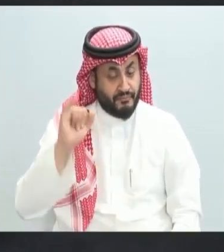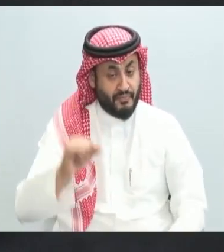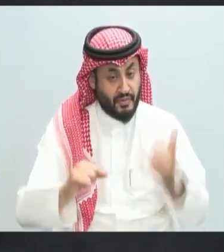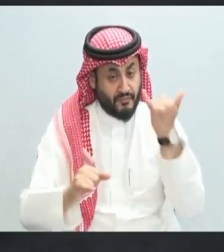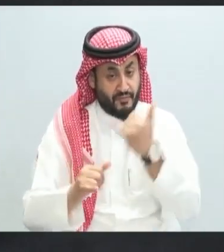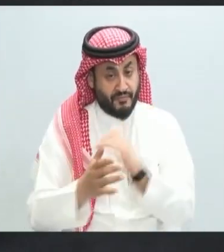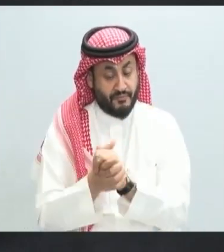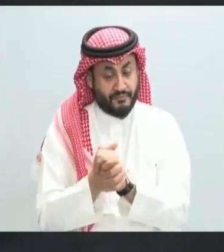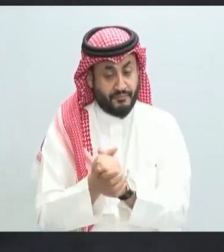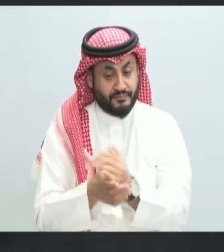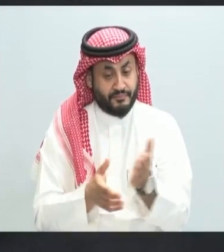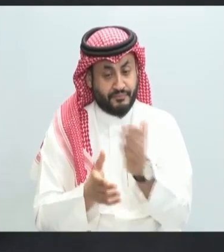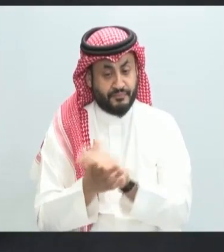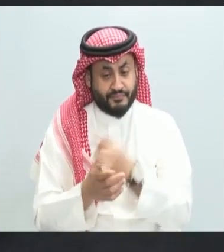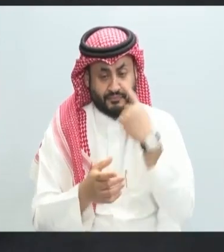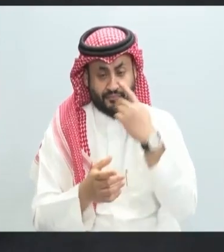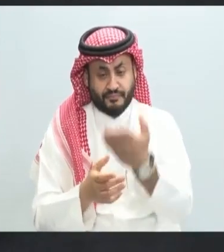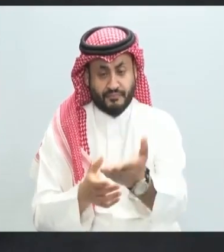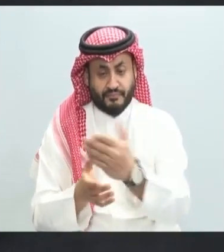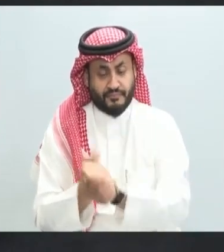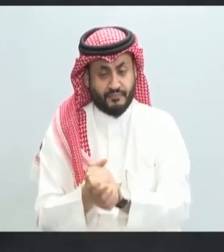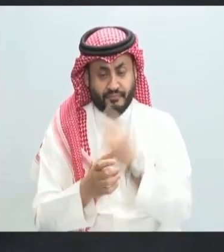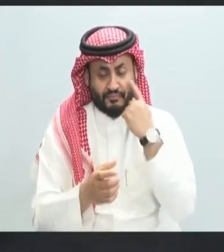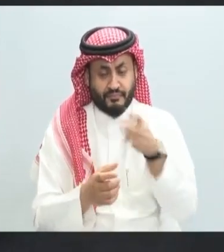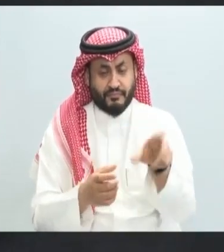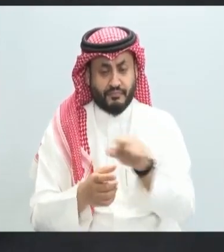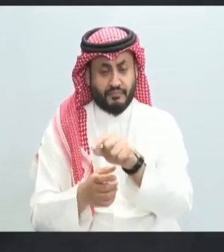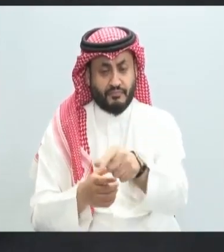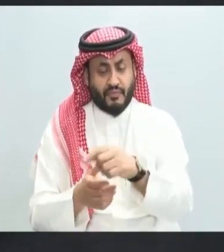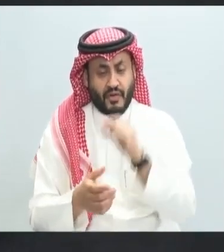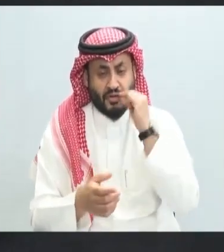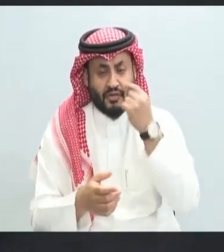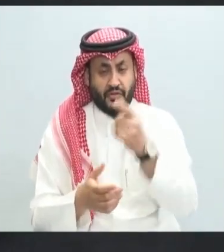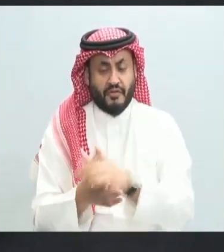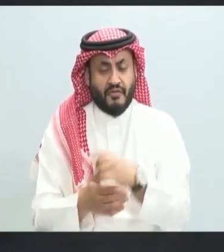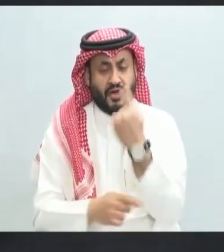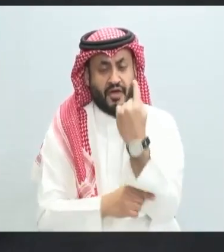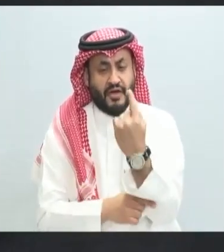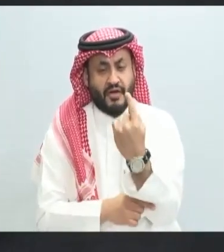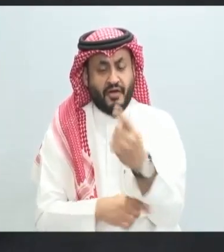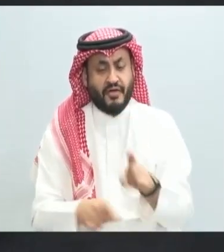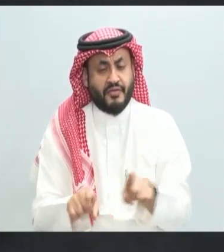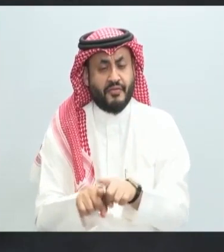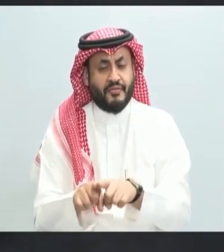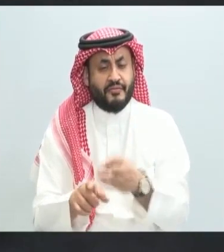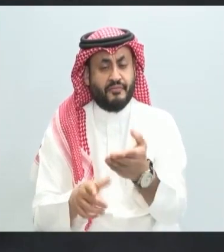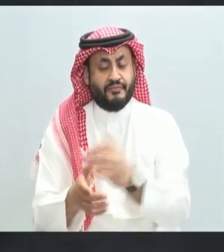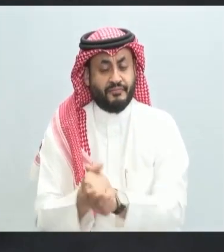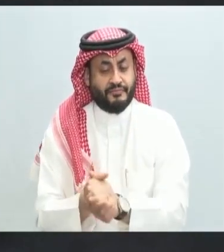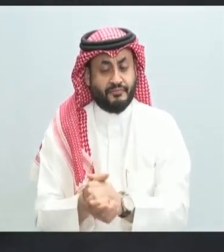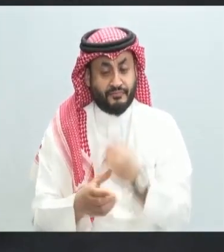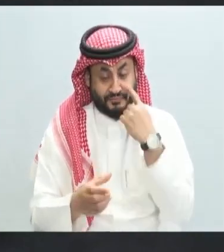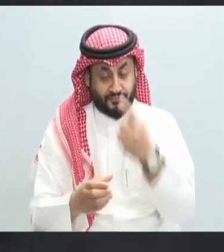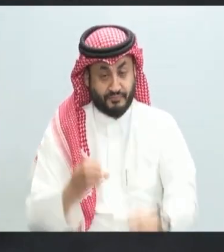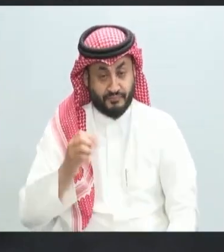important. As we can see here, in this example, when the boy asks his classmate, can I use